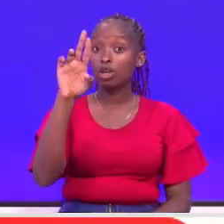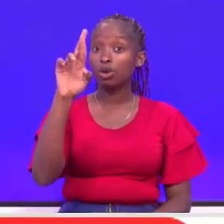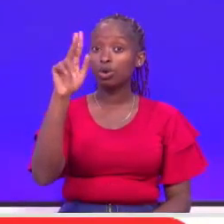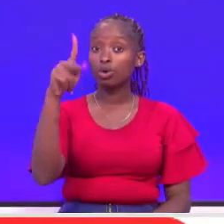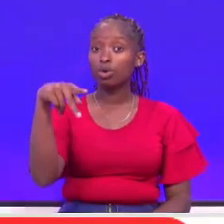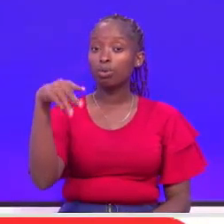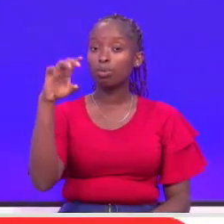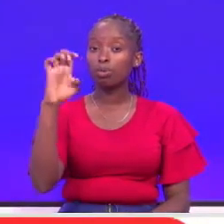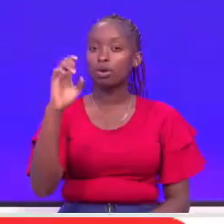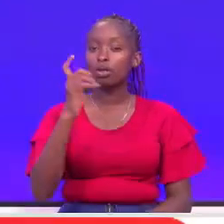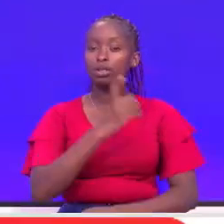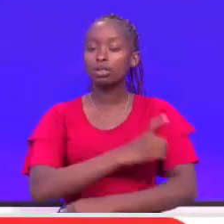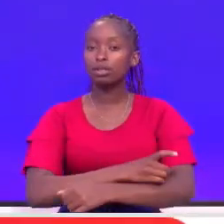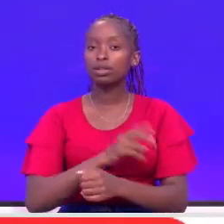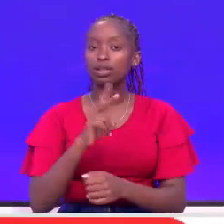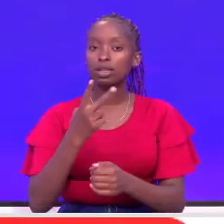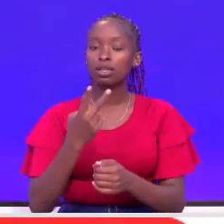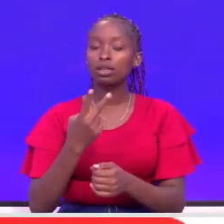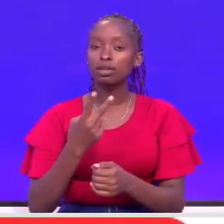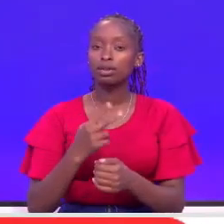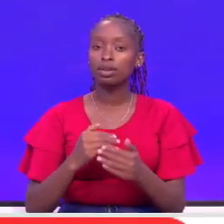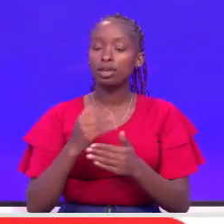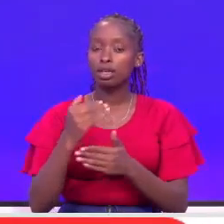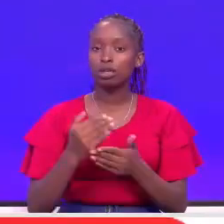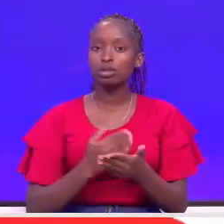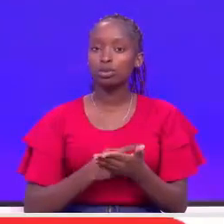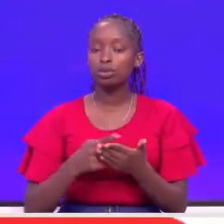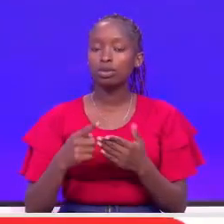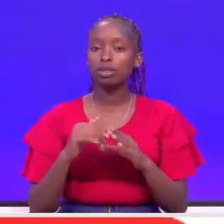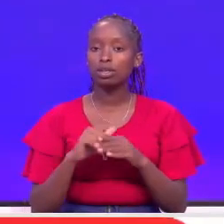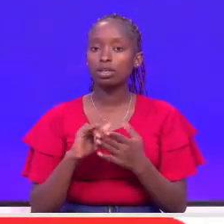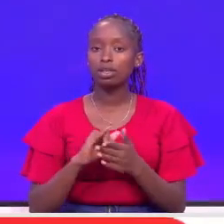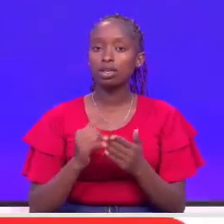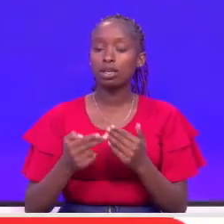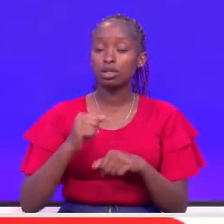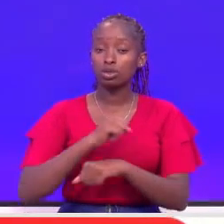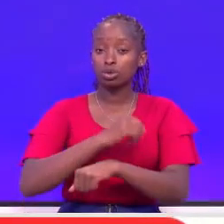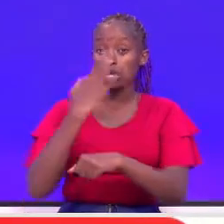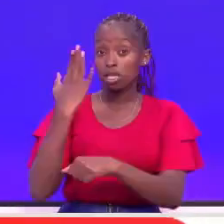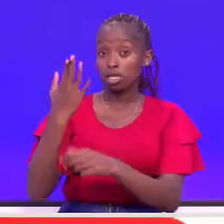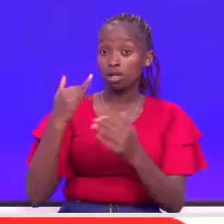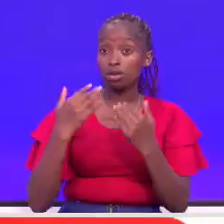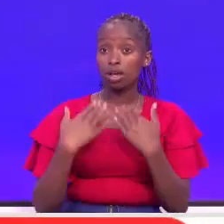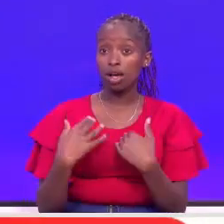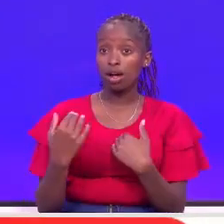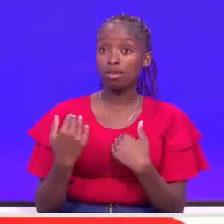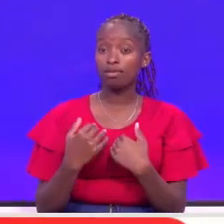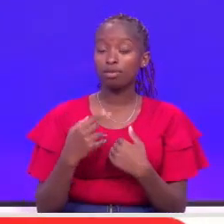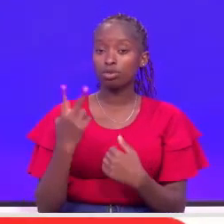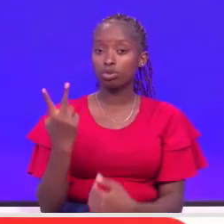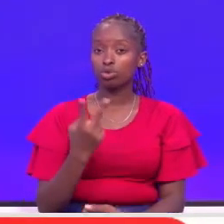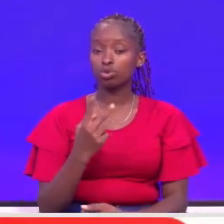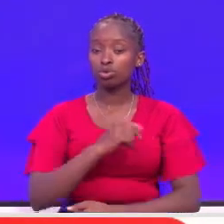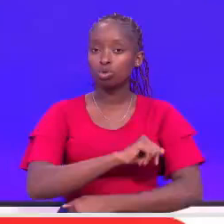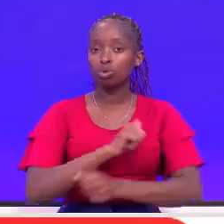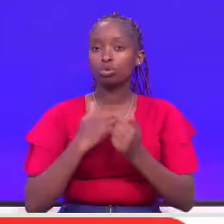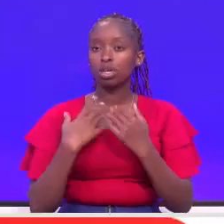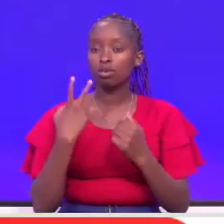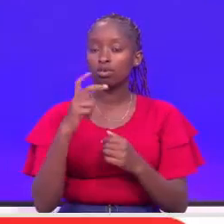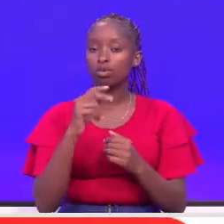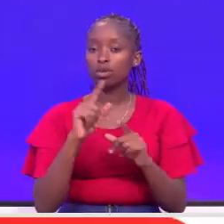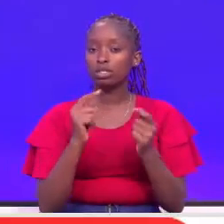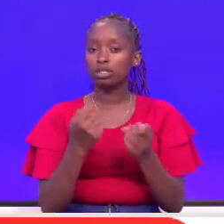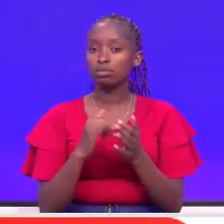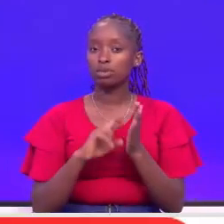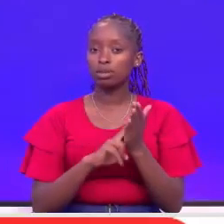week at Homa Bay High School. The under 17 boys and girls competition will see two winning teams represent the county in the